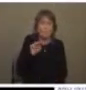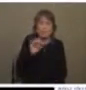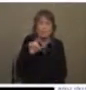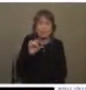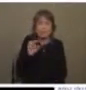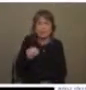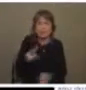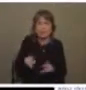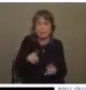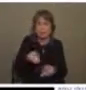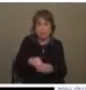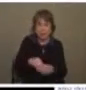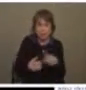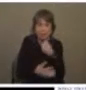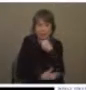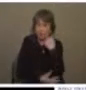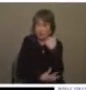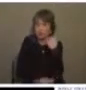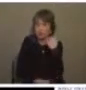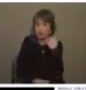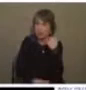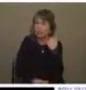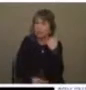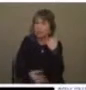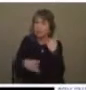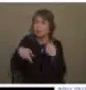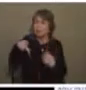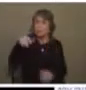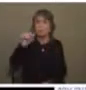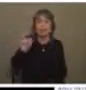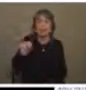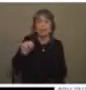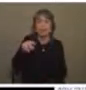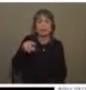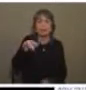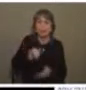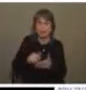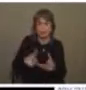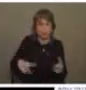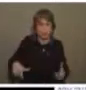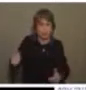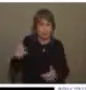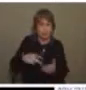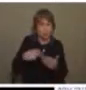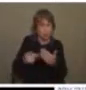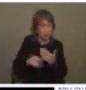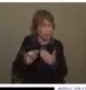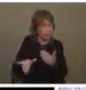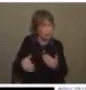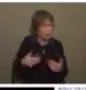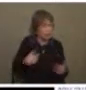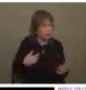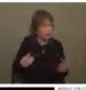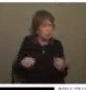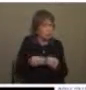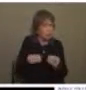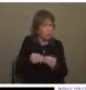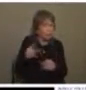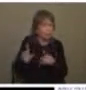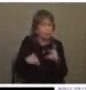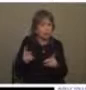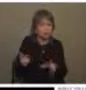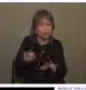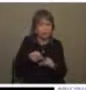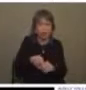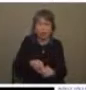The next slide, please. PAN is the biggest program that has many more able-bodied participants, both male and female.